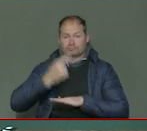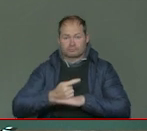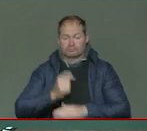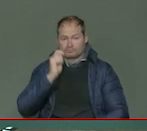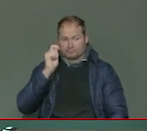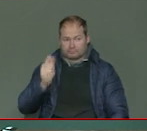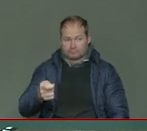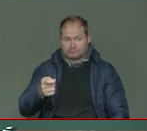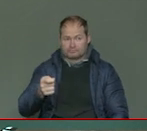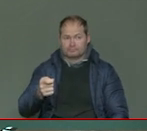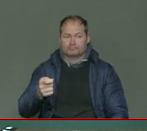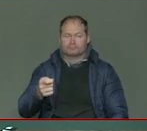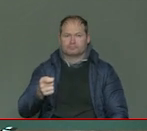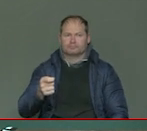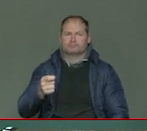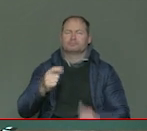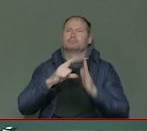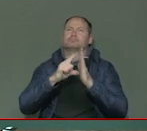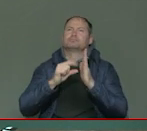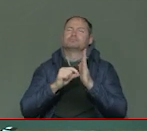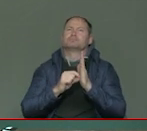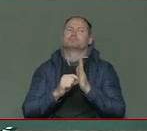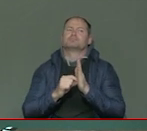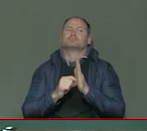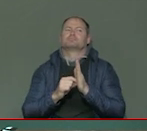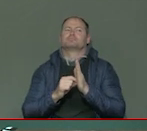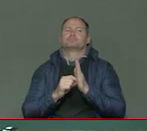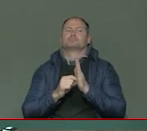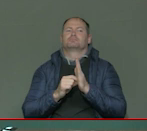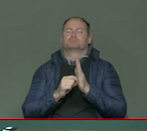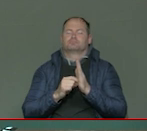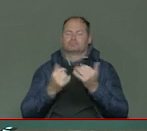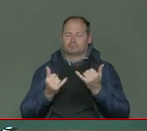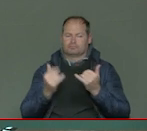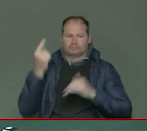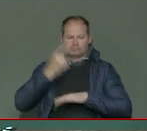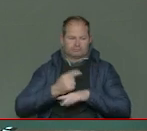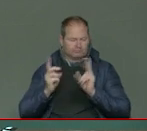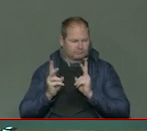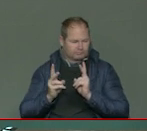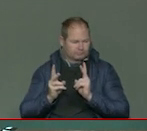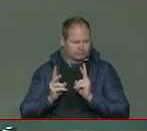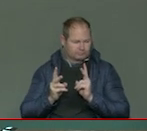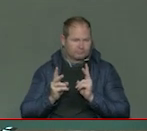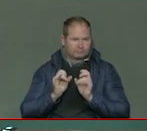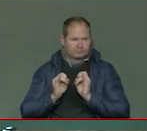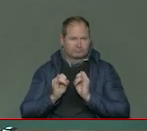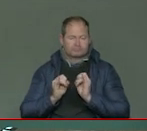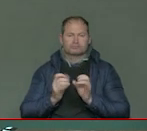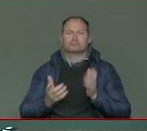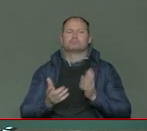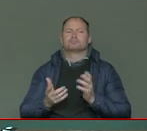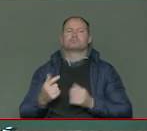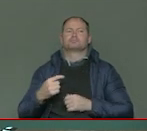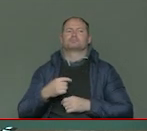date. What is today's date? 10/11, where do I? 12, 11. Let's say we